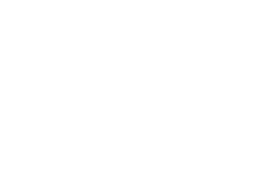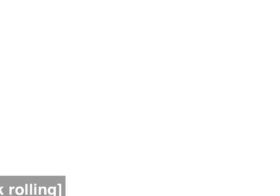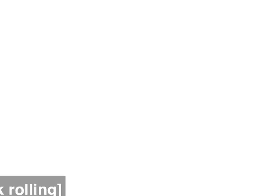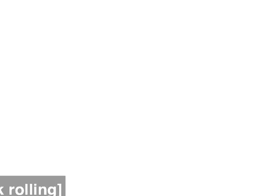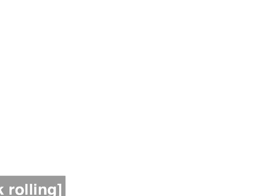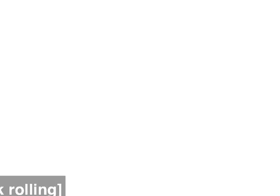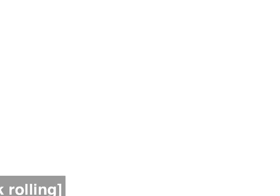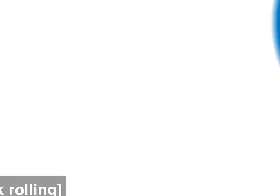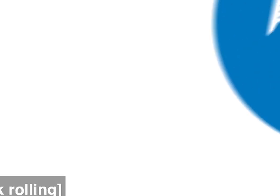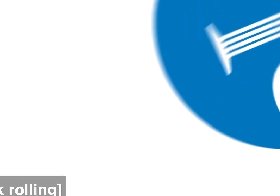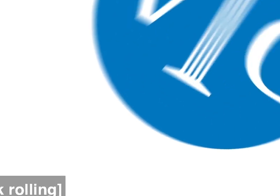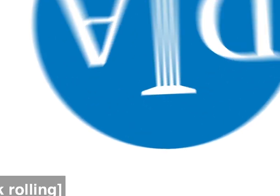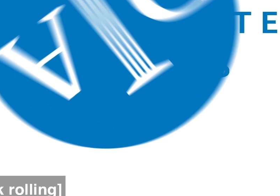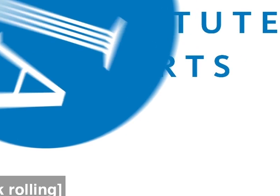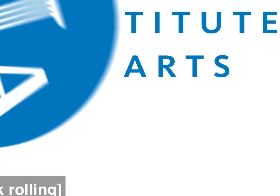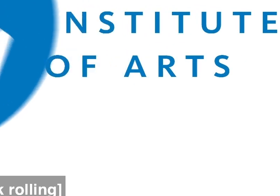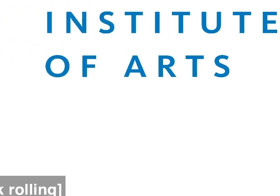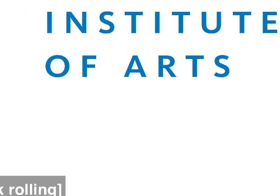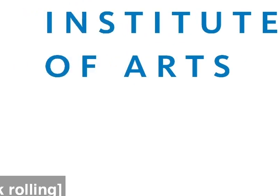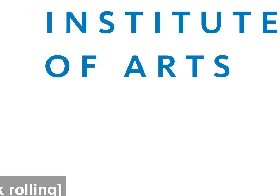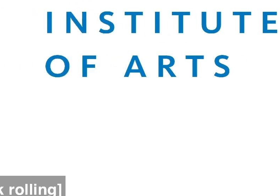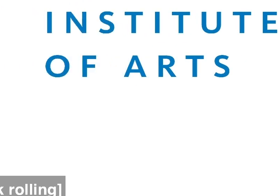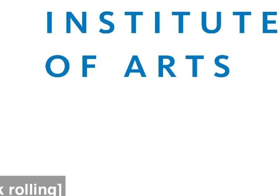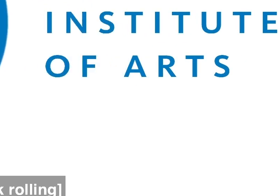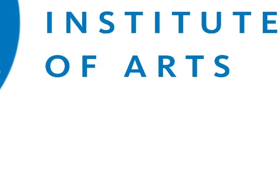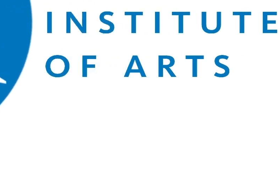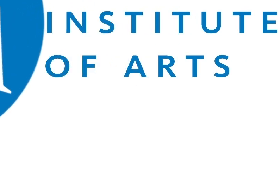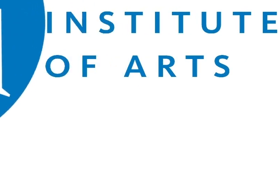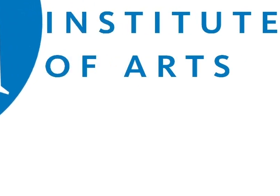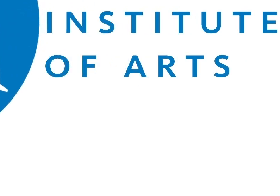Detroit Institute of Arts logo rolls across the screen.